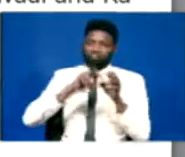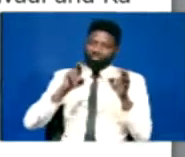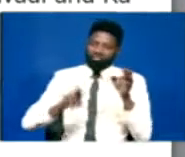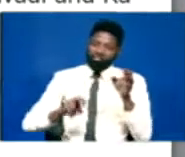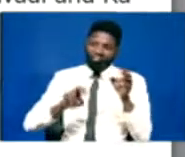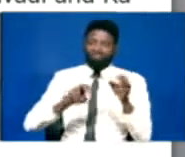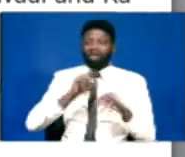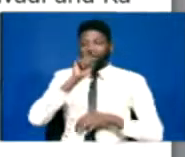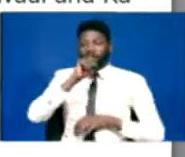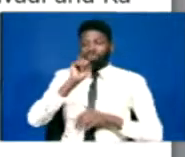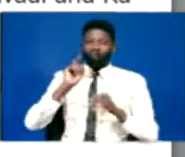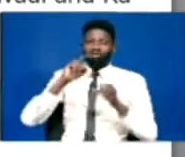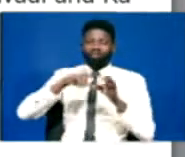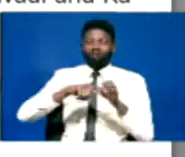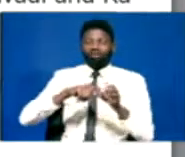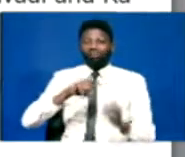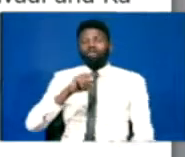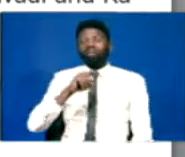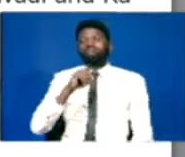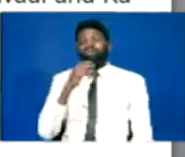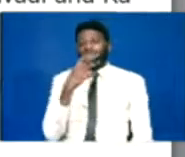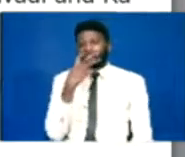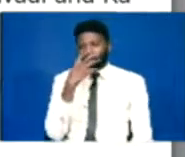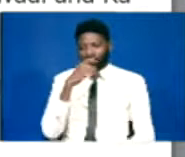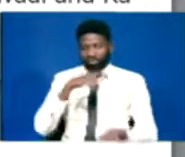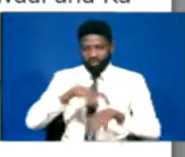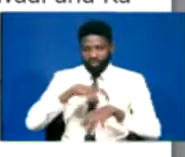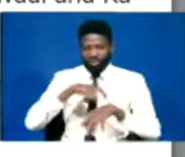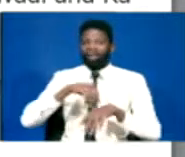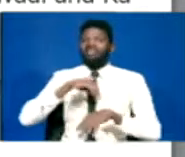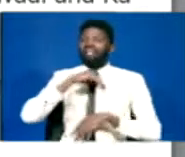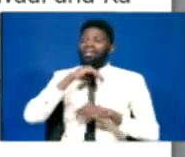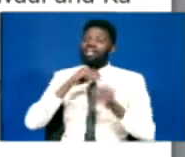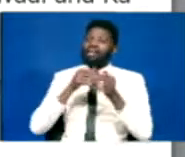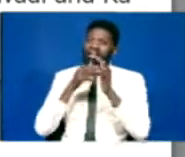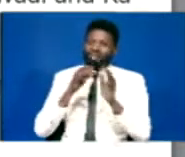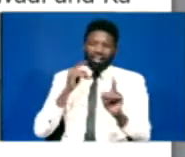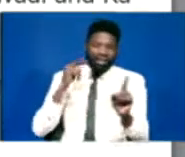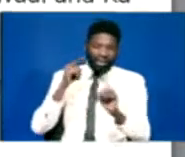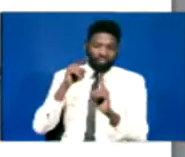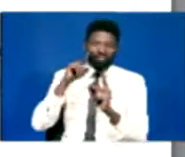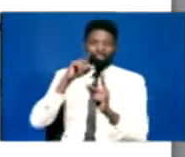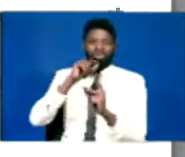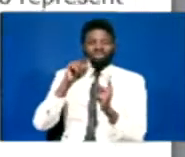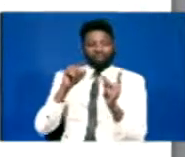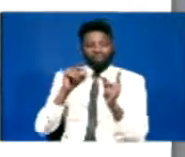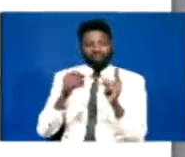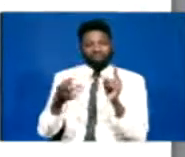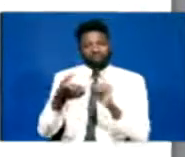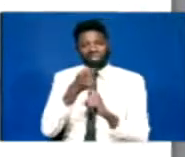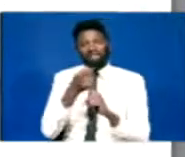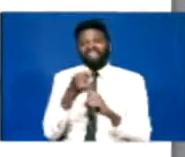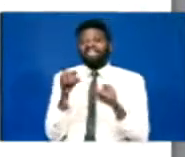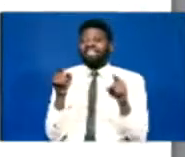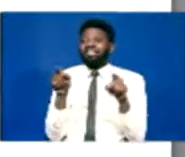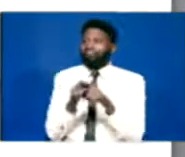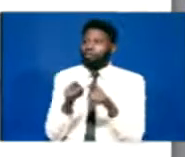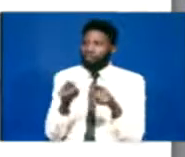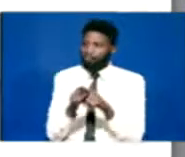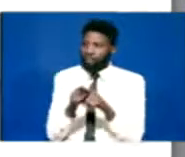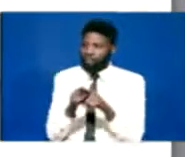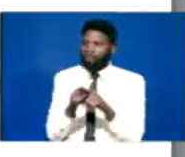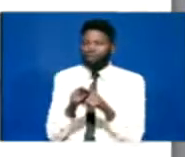ODM, under the leadership of Raila Odinga, to seek nomination and to seek his nominations for